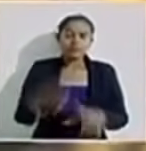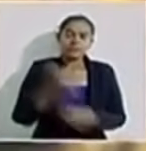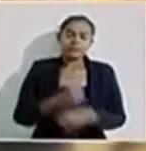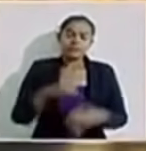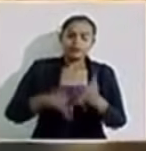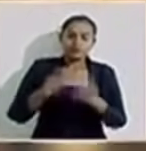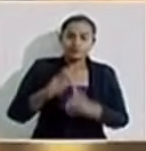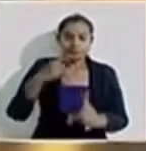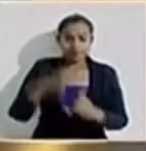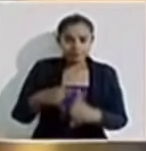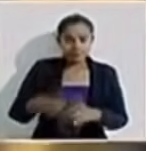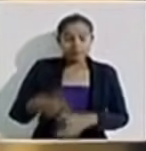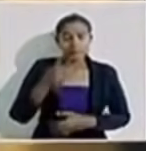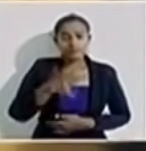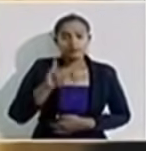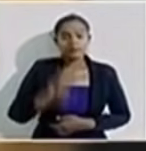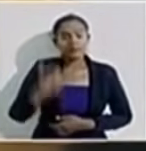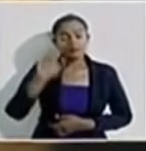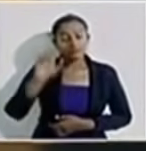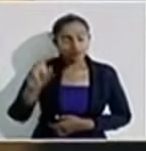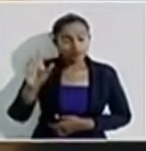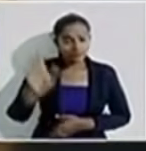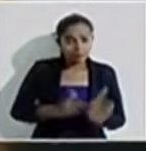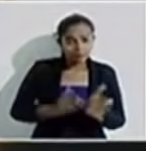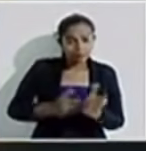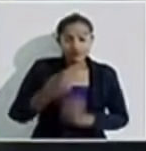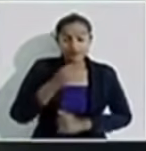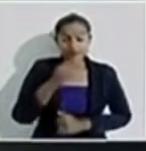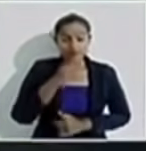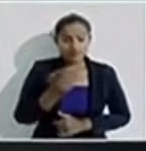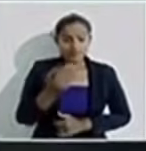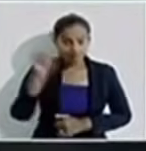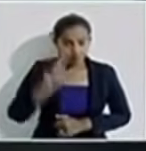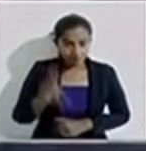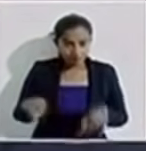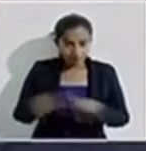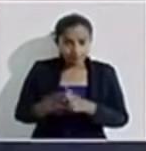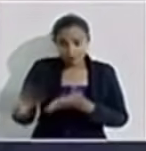billion, 26% of total exports during the year.